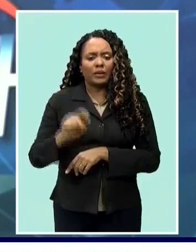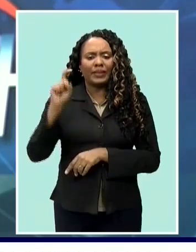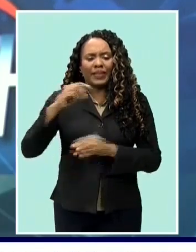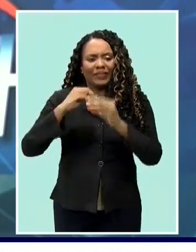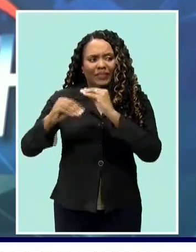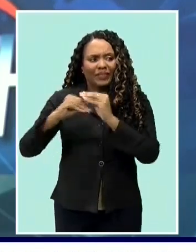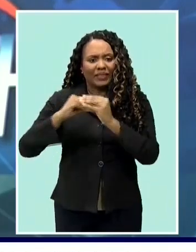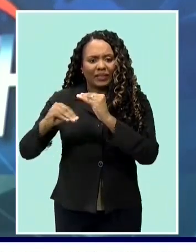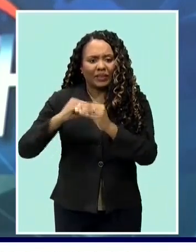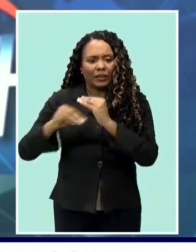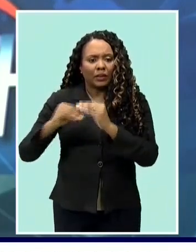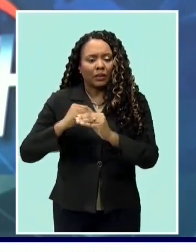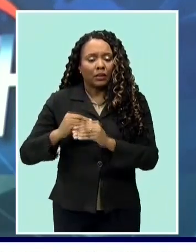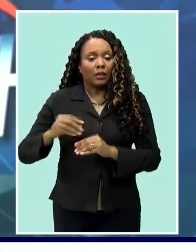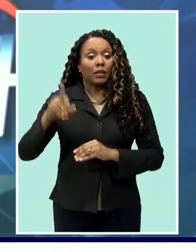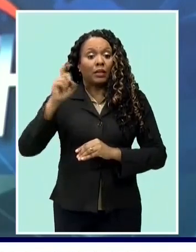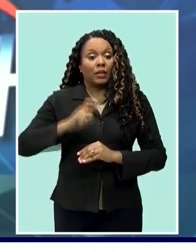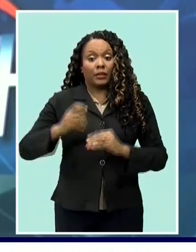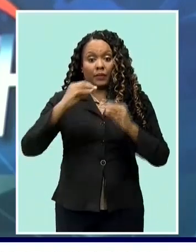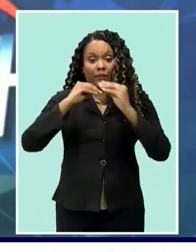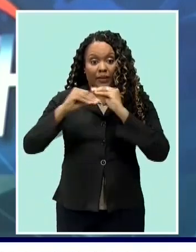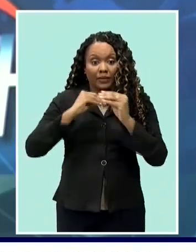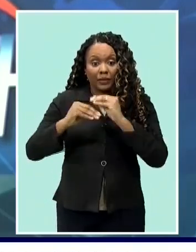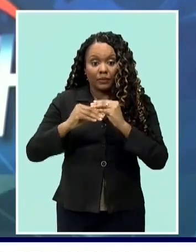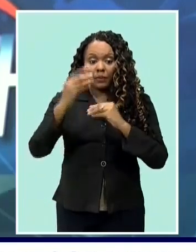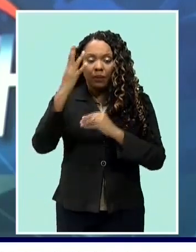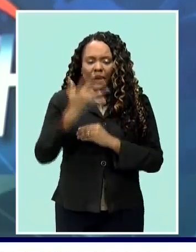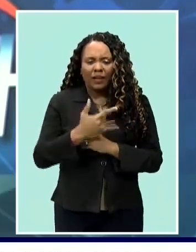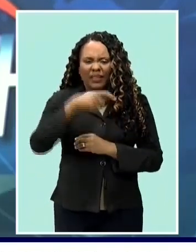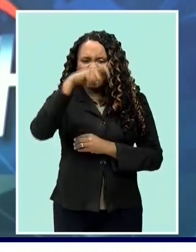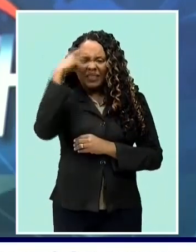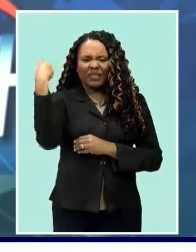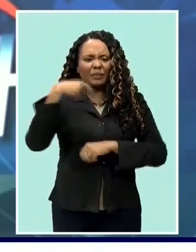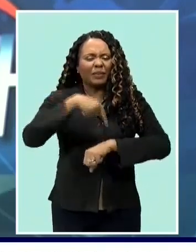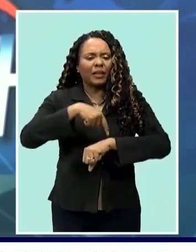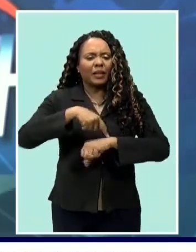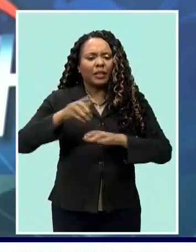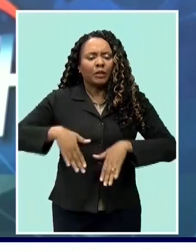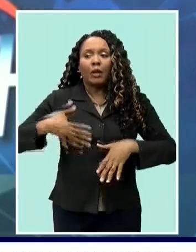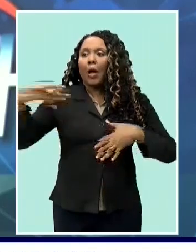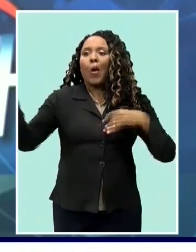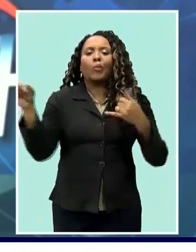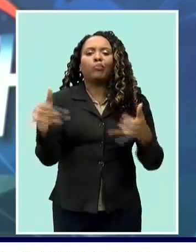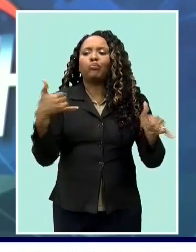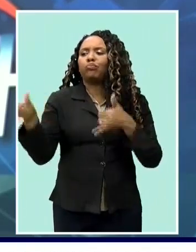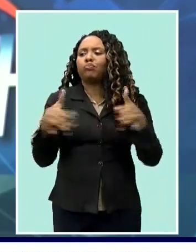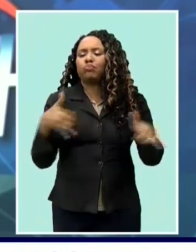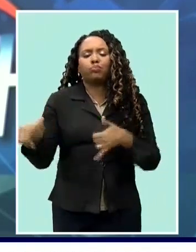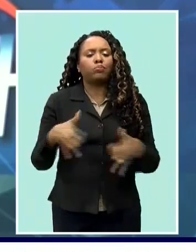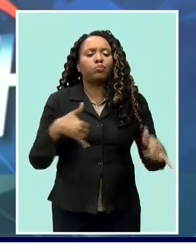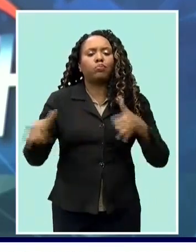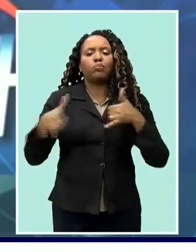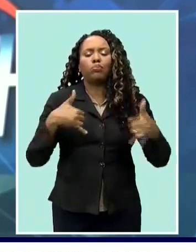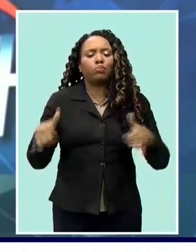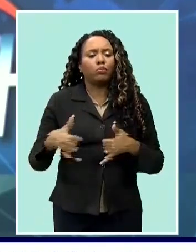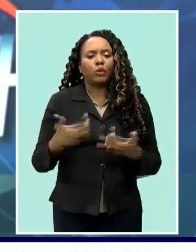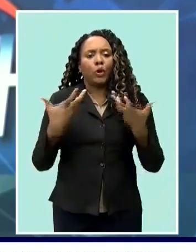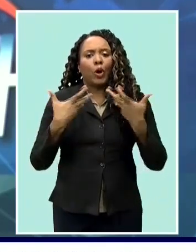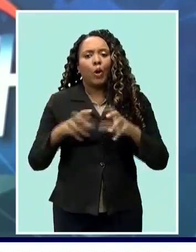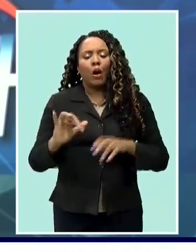attention. He notes that the focus is having them repaired, especially now at summertime when many children are at home and playing